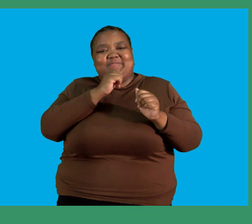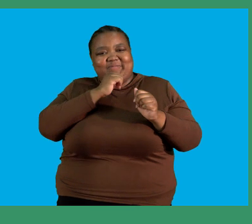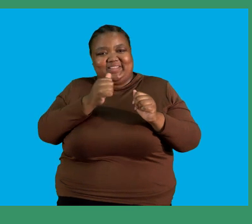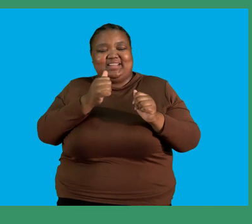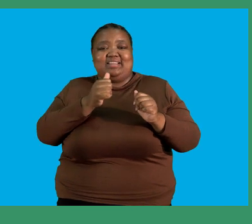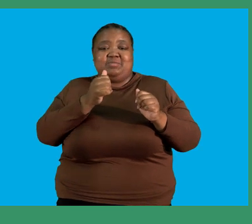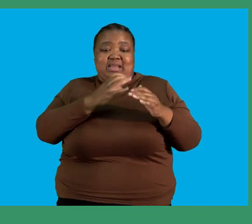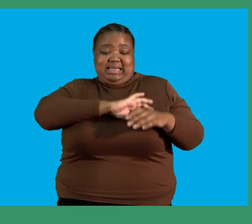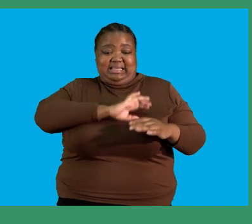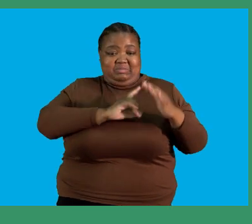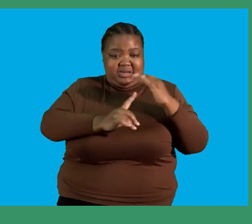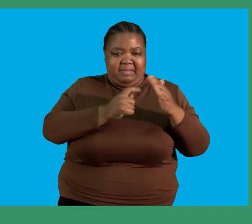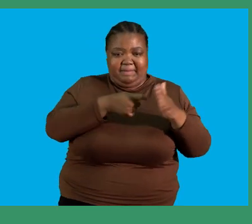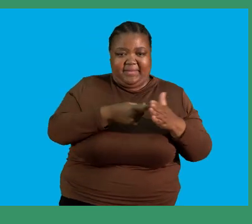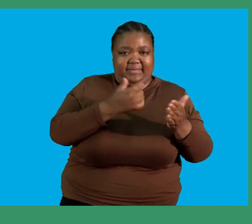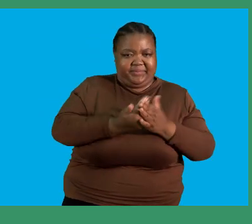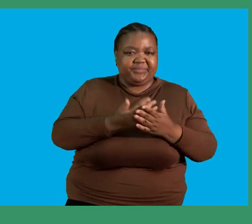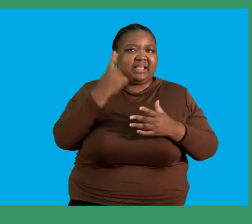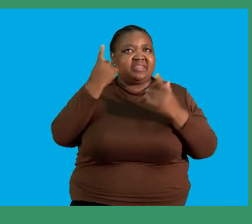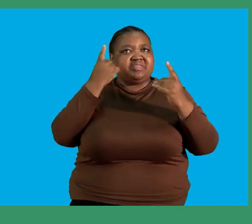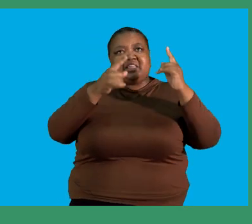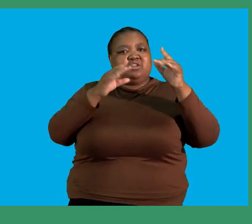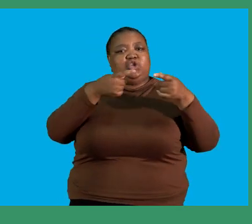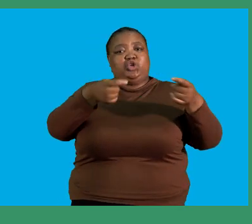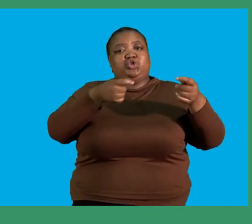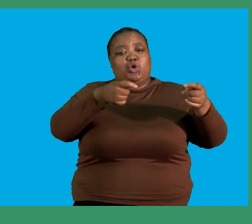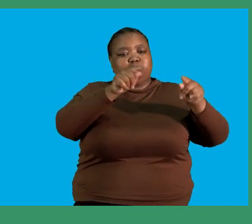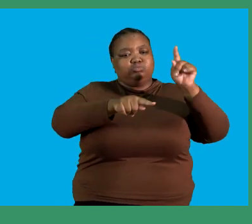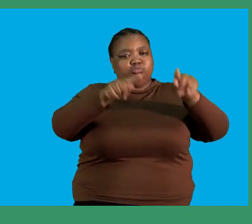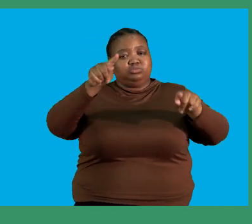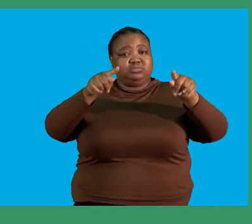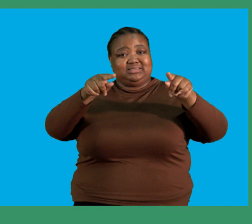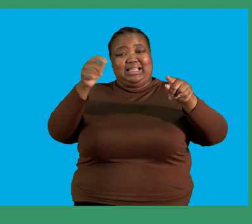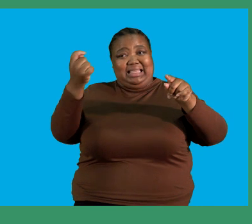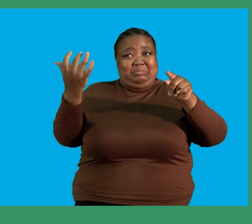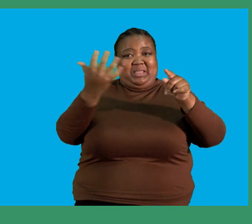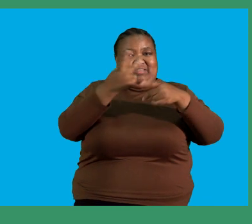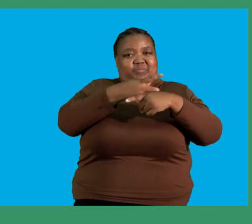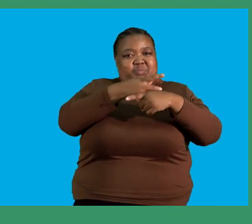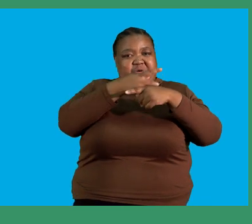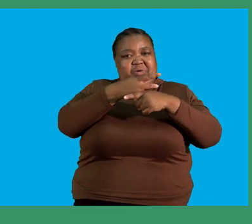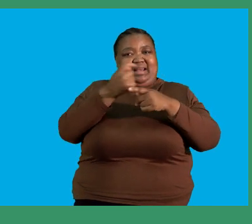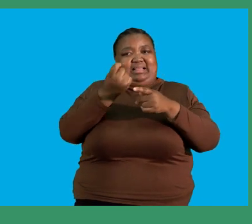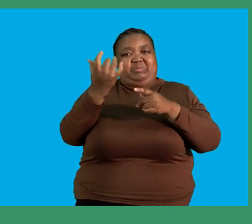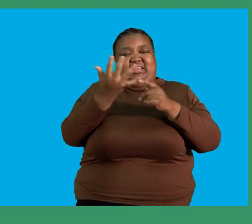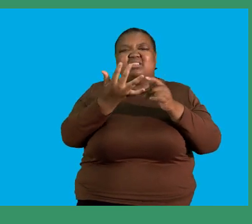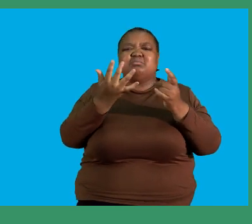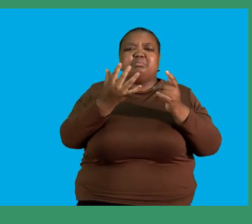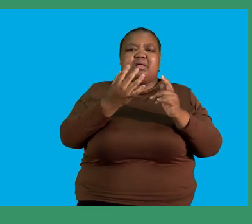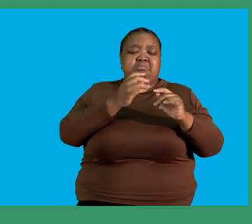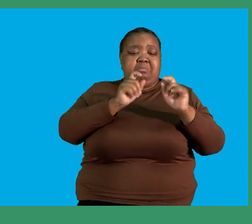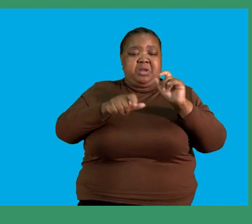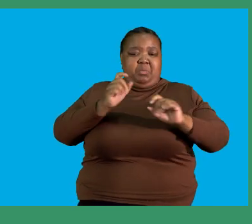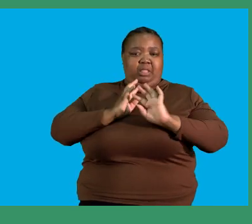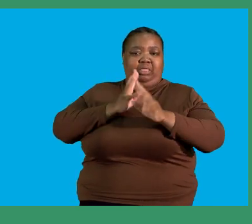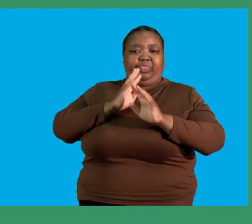in where they sell products at a higher price, but more people are still going there to buy. Now, did you ever think